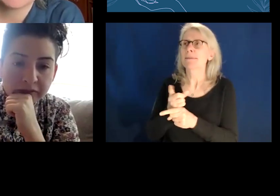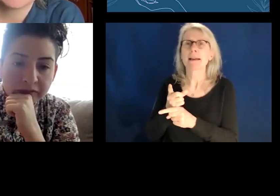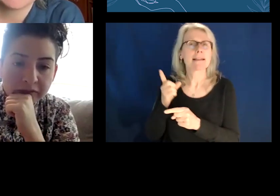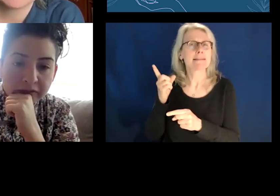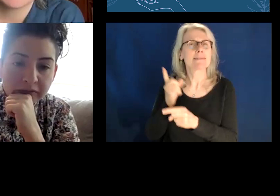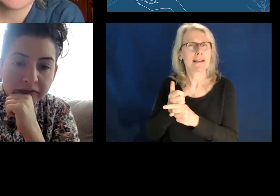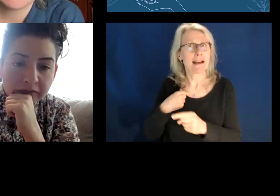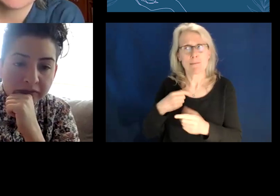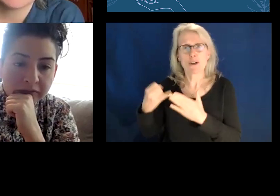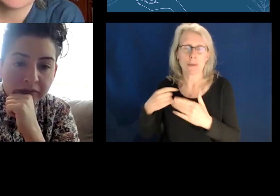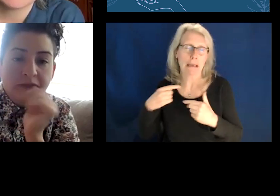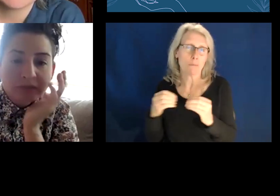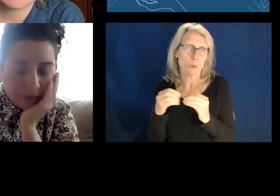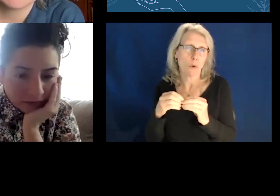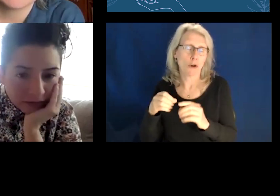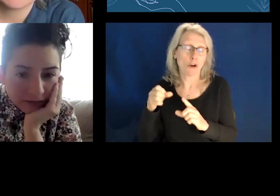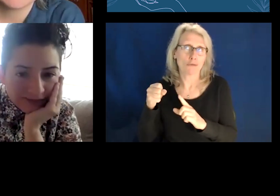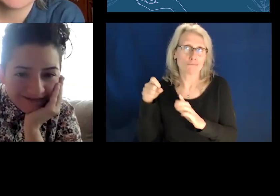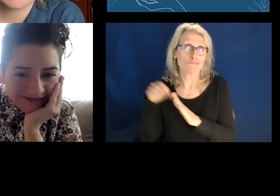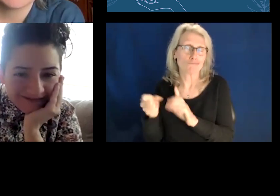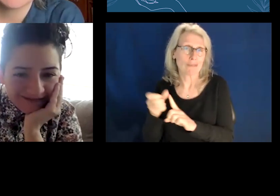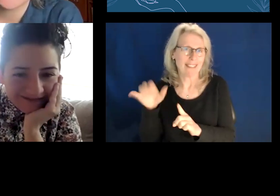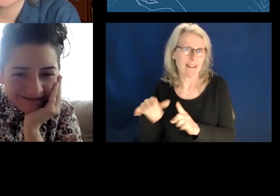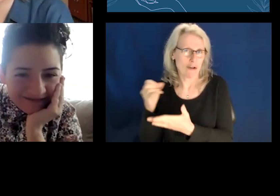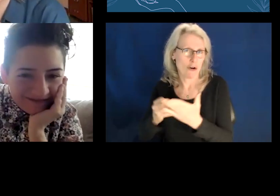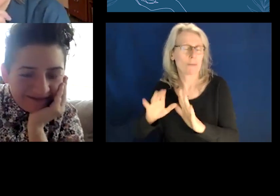I can get into a lot more detail, but I'll stop for now.